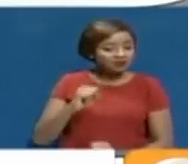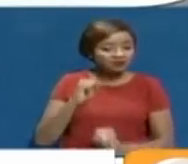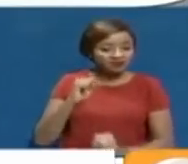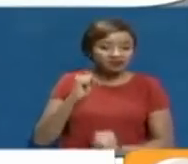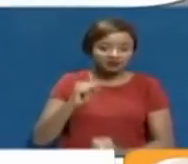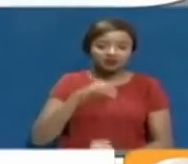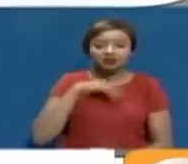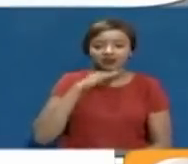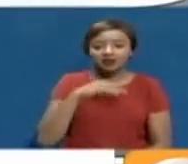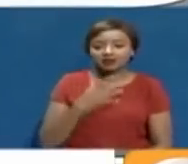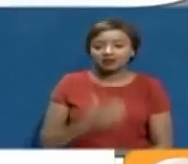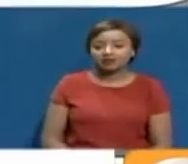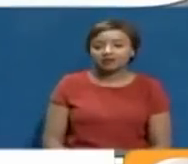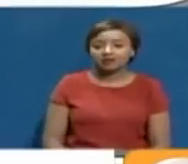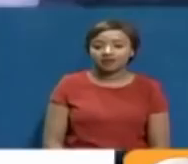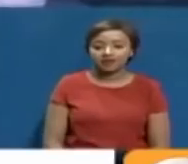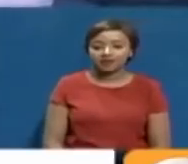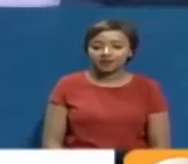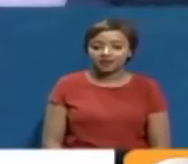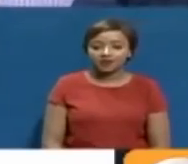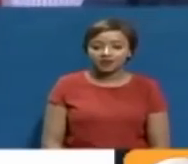provincial administrators.